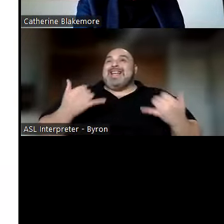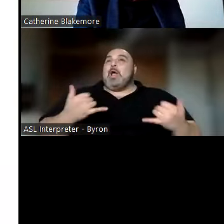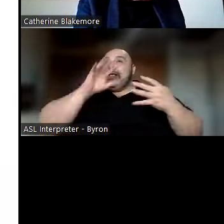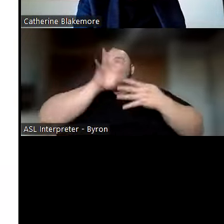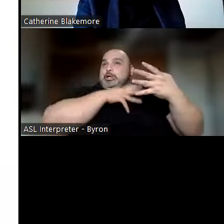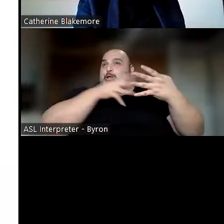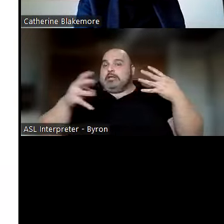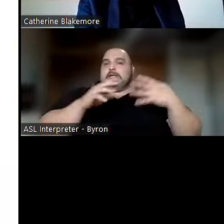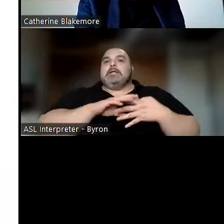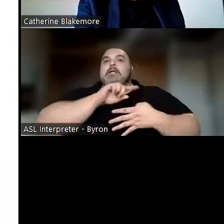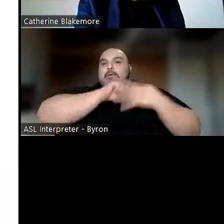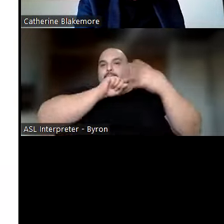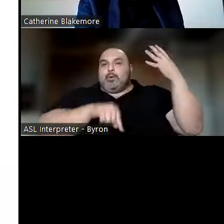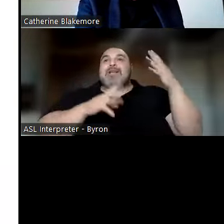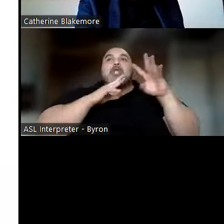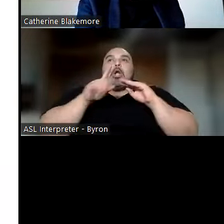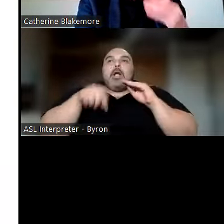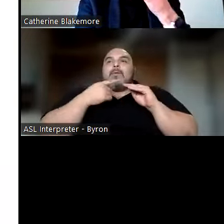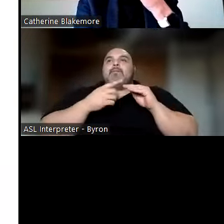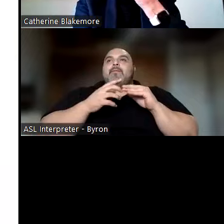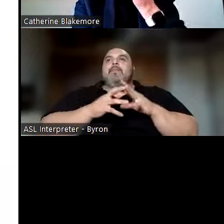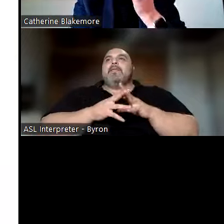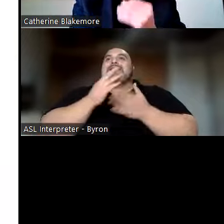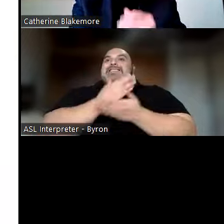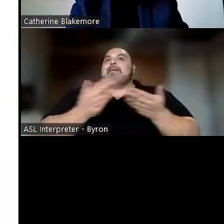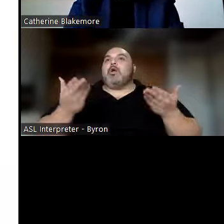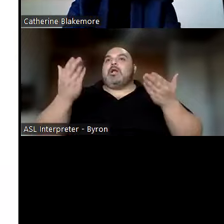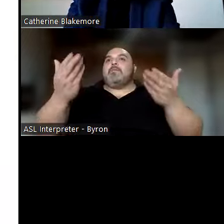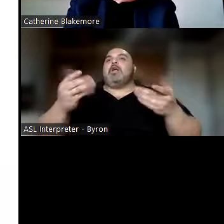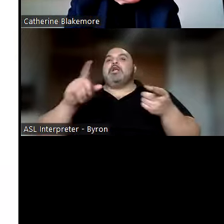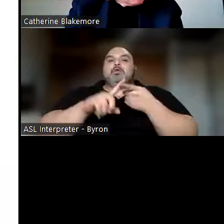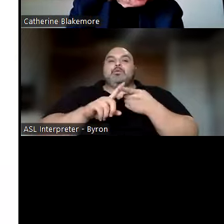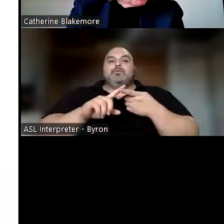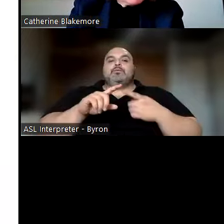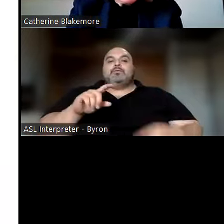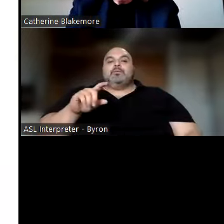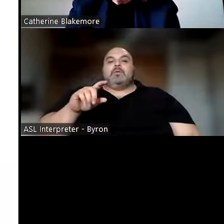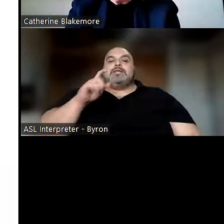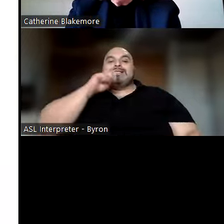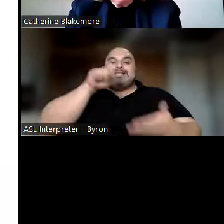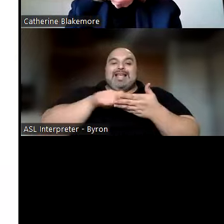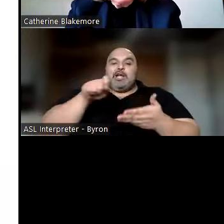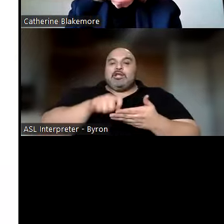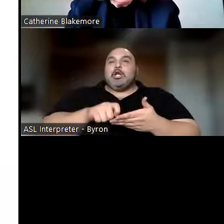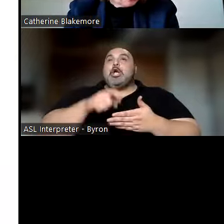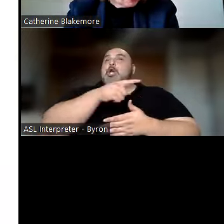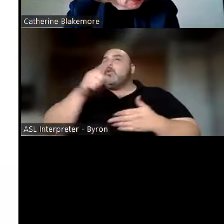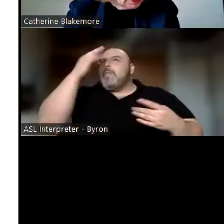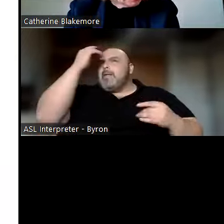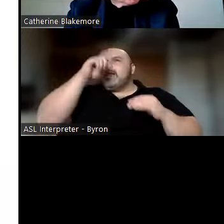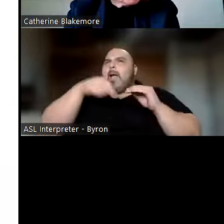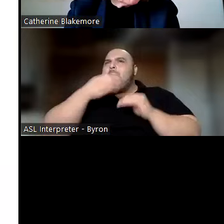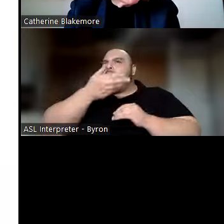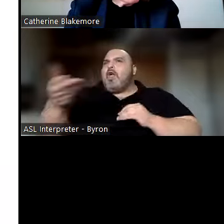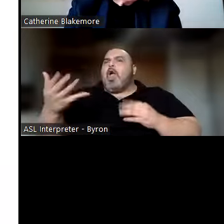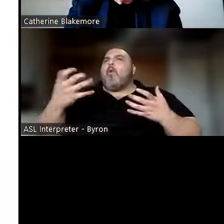agenda where we're going to talk about some recommendations to the secretary. As you're thinking about that, I'd also